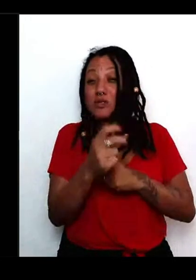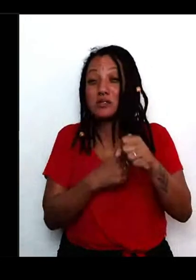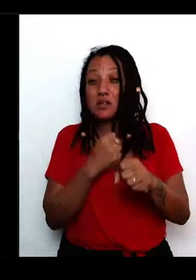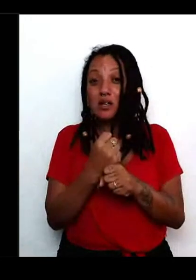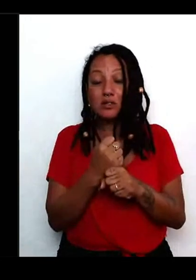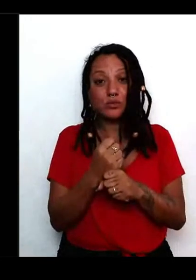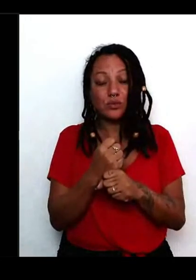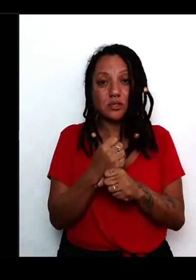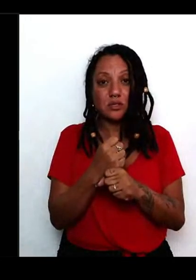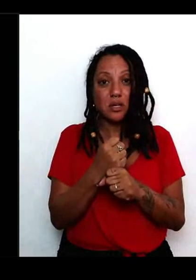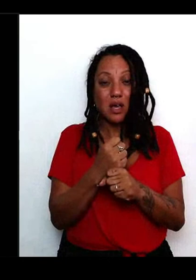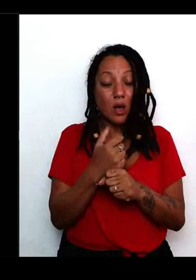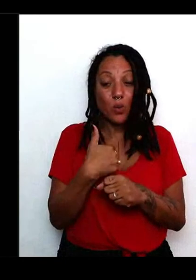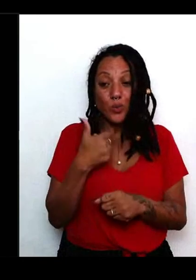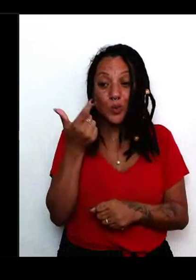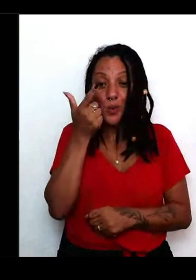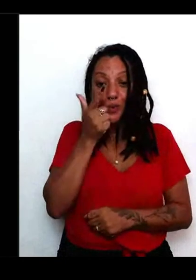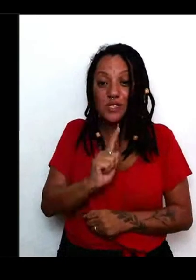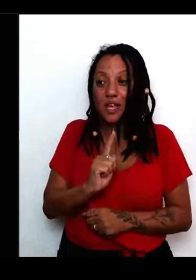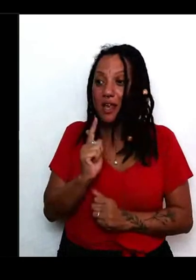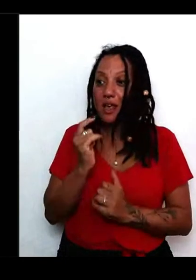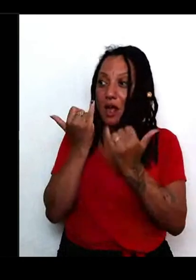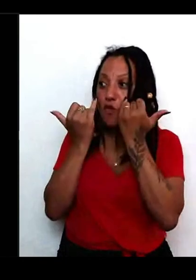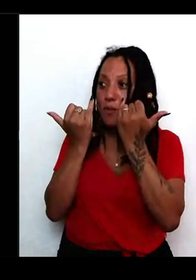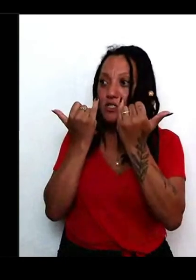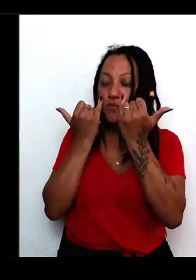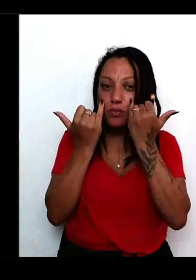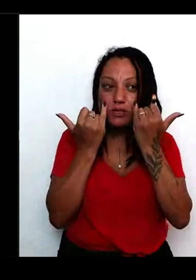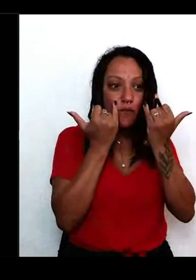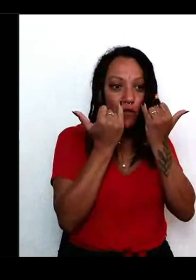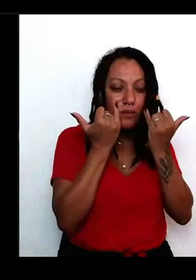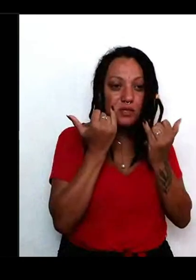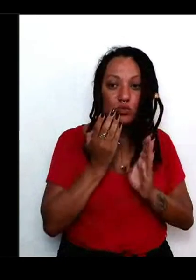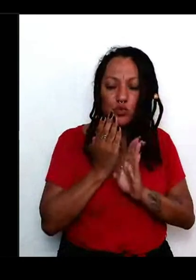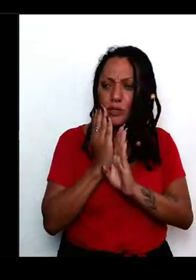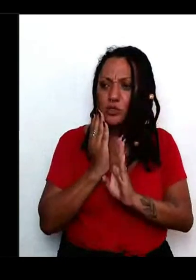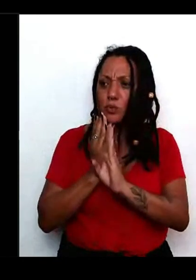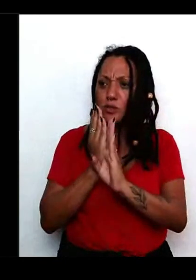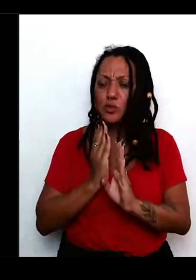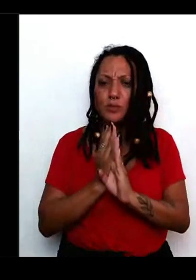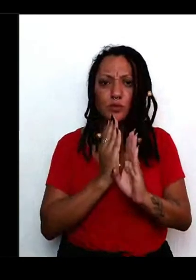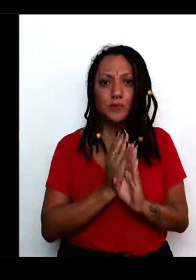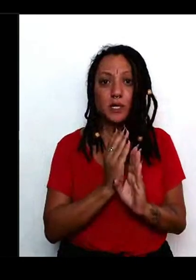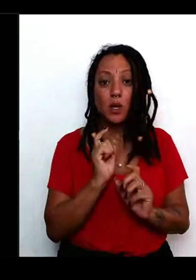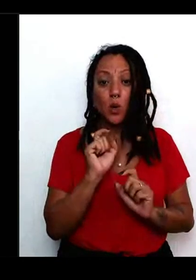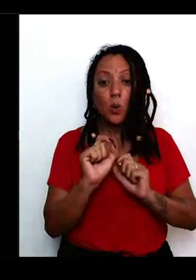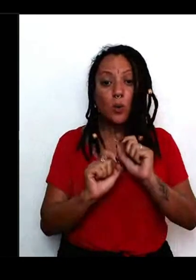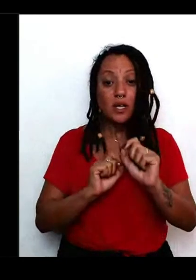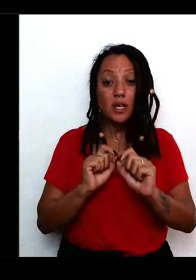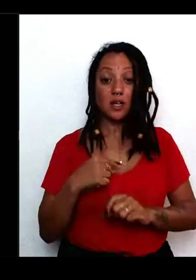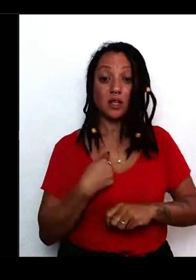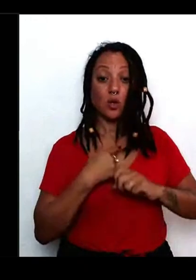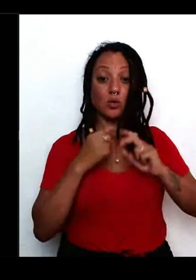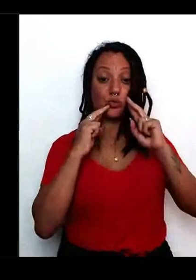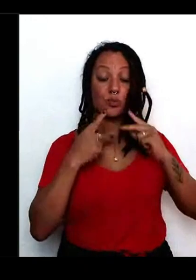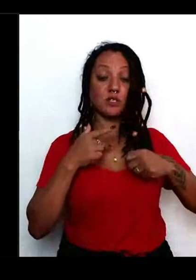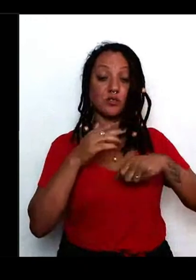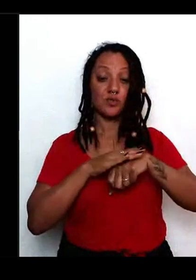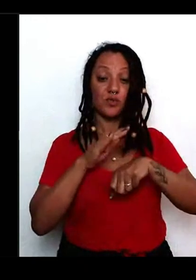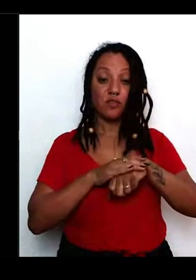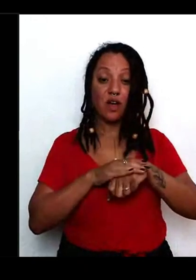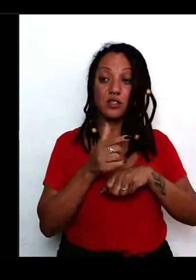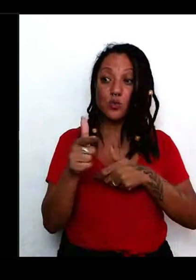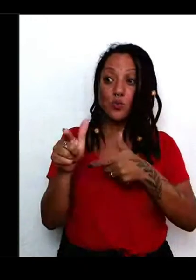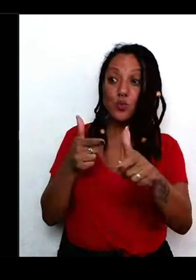about what we're doing to other creatures on the planet these are small images because the